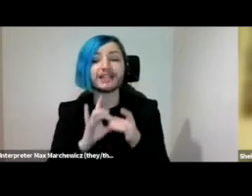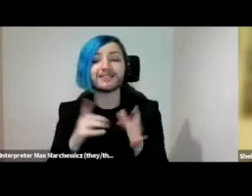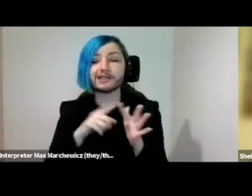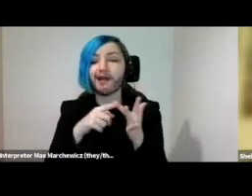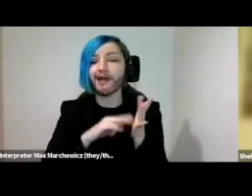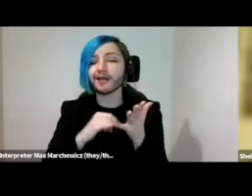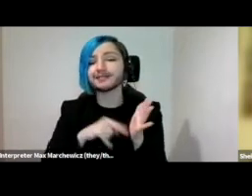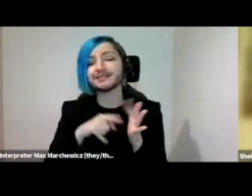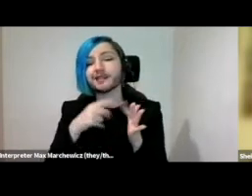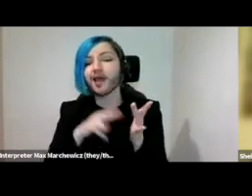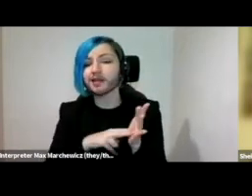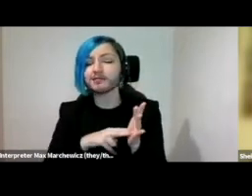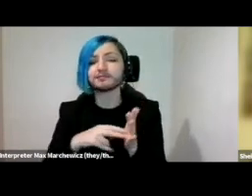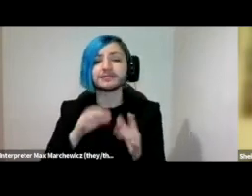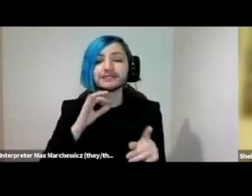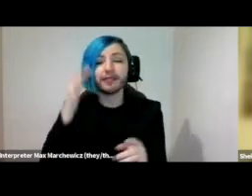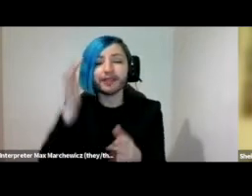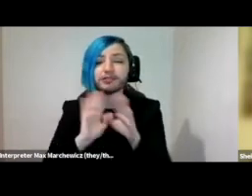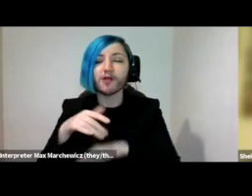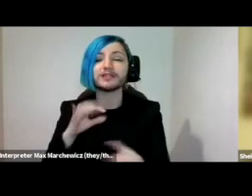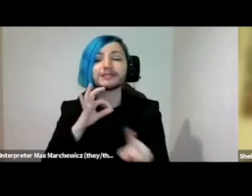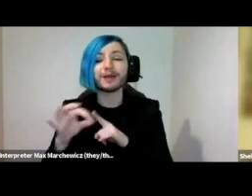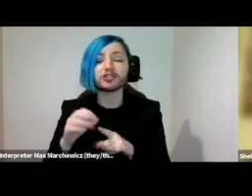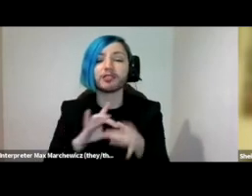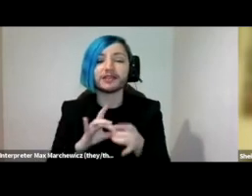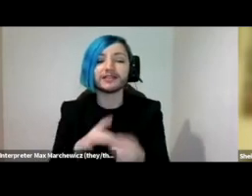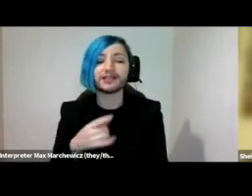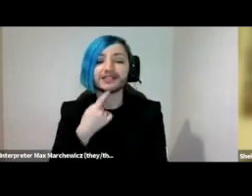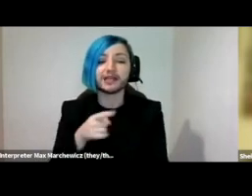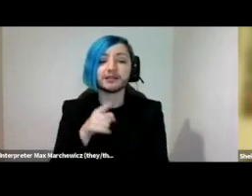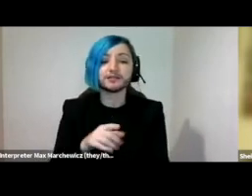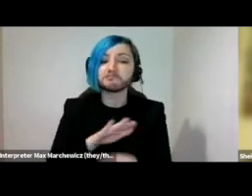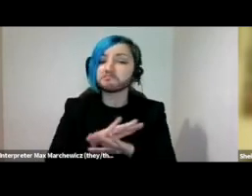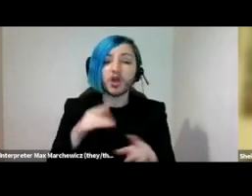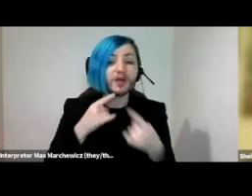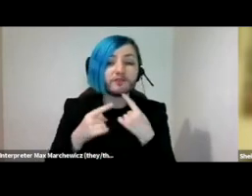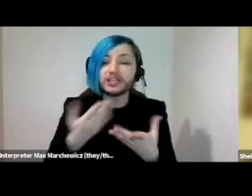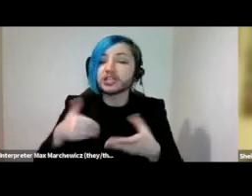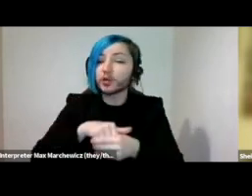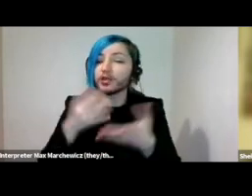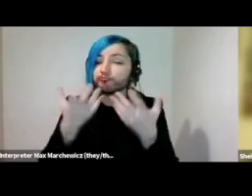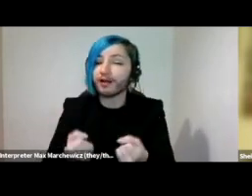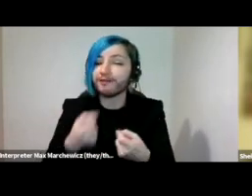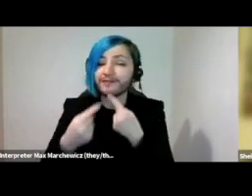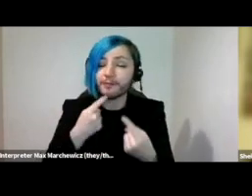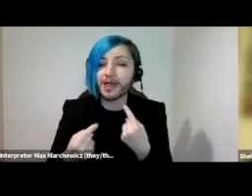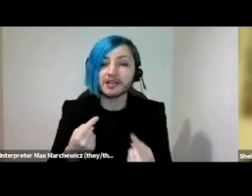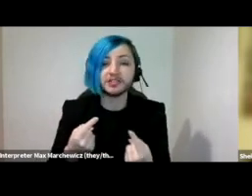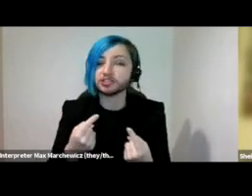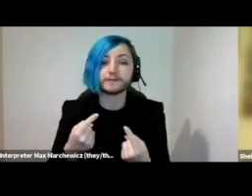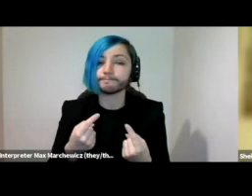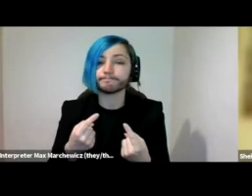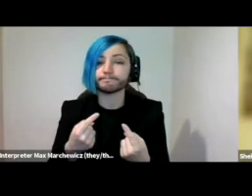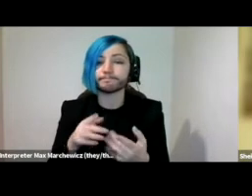relativity, tells us that no information, and that includes gravitational information, can be